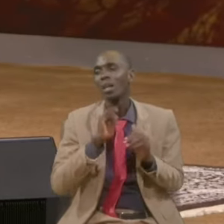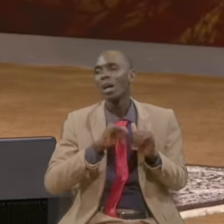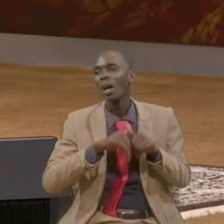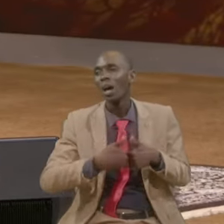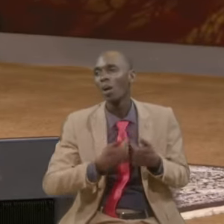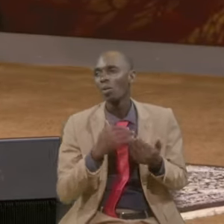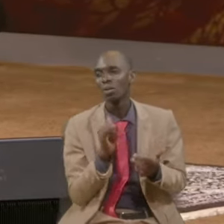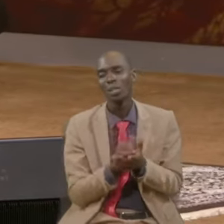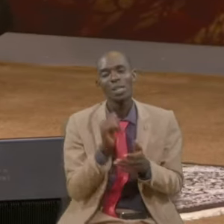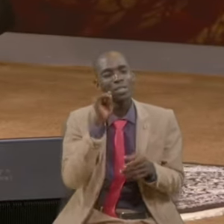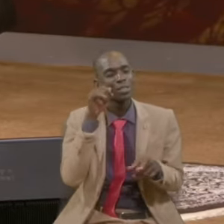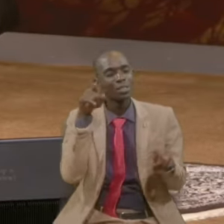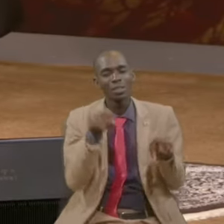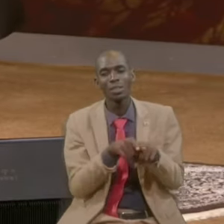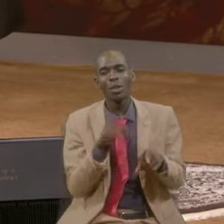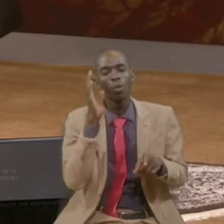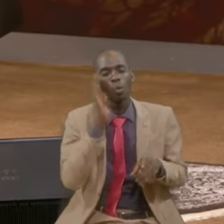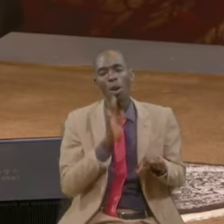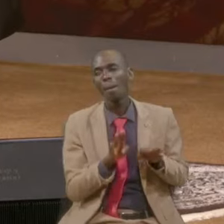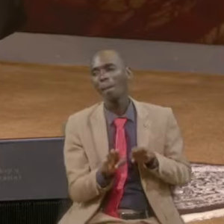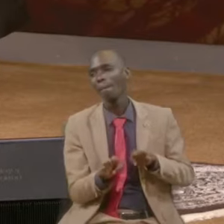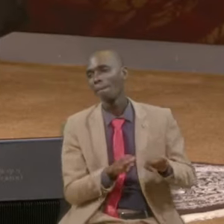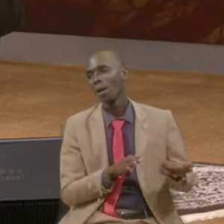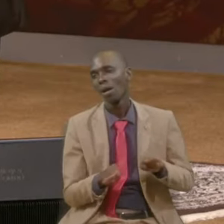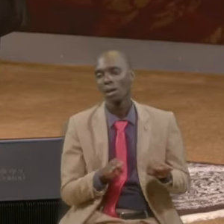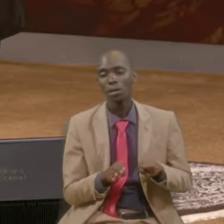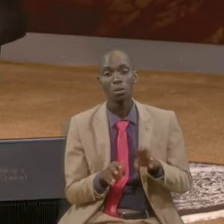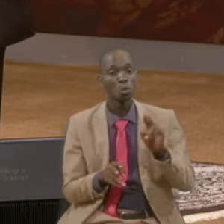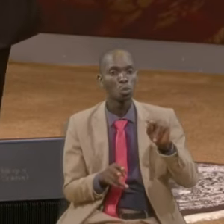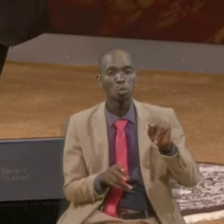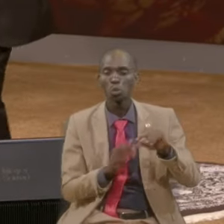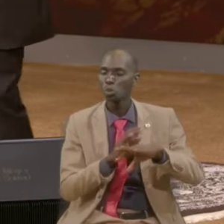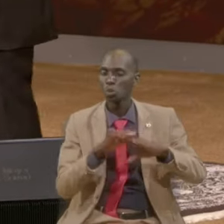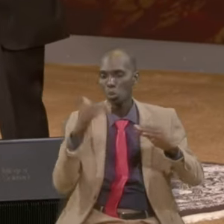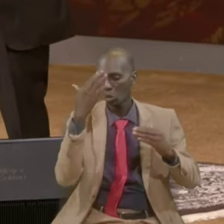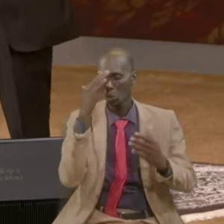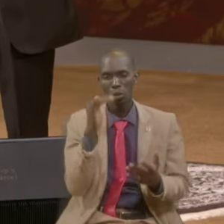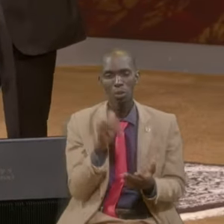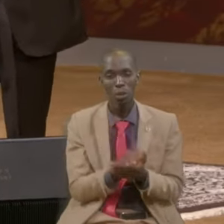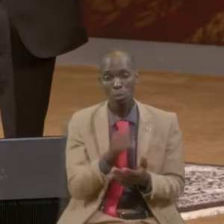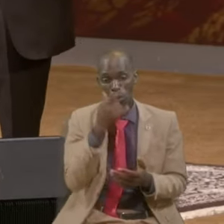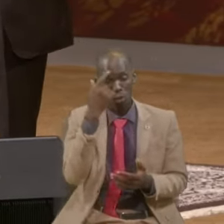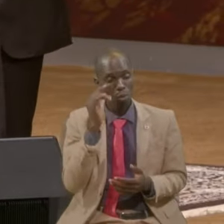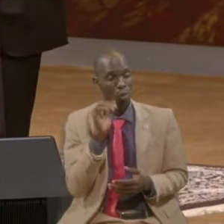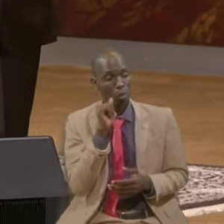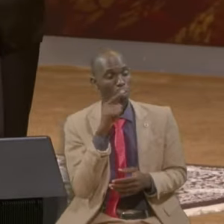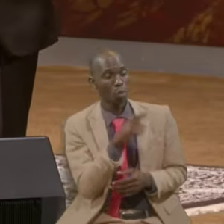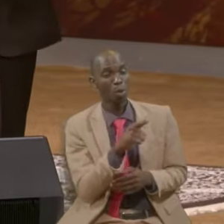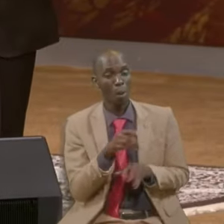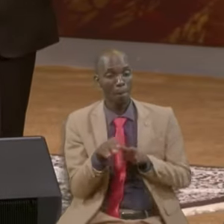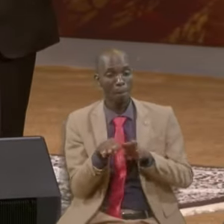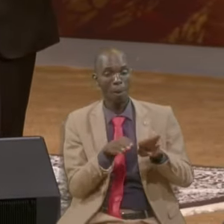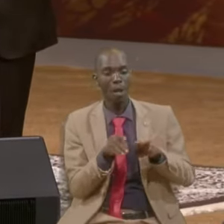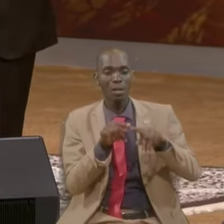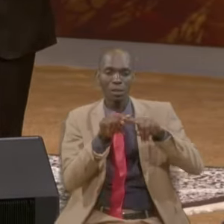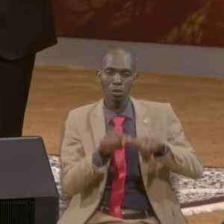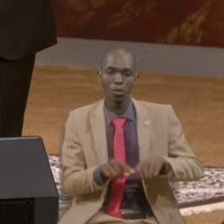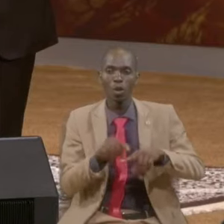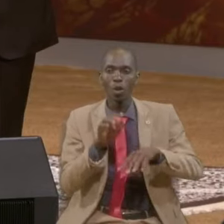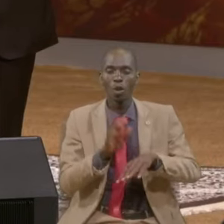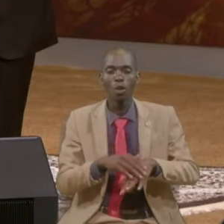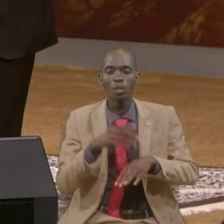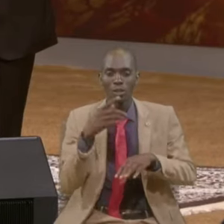will act, will behave. No, her behavior depends on the